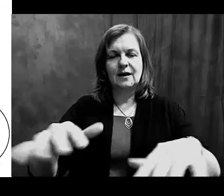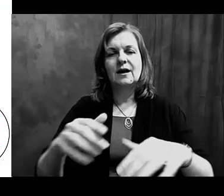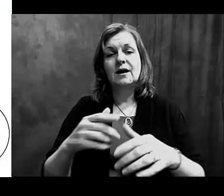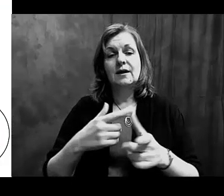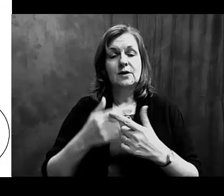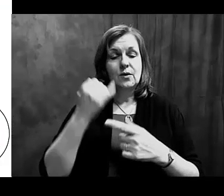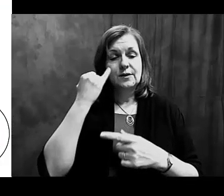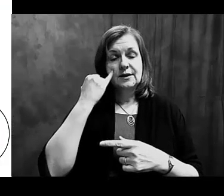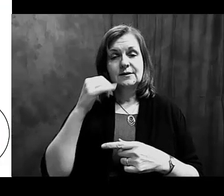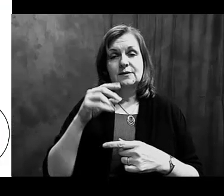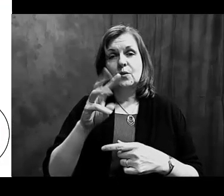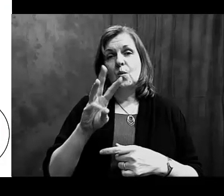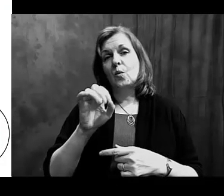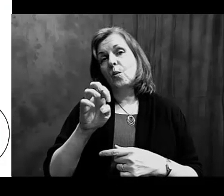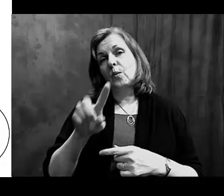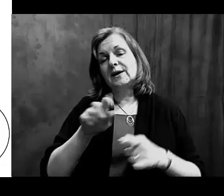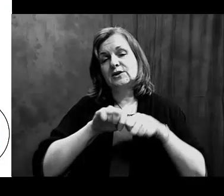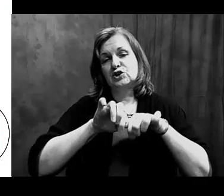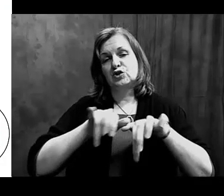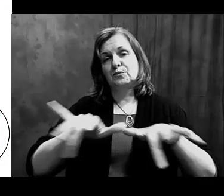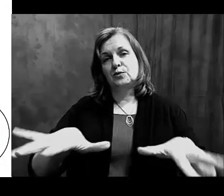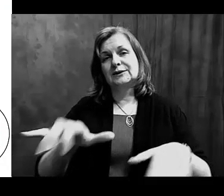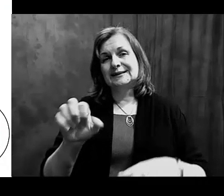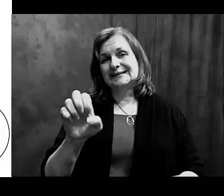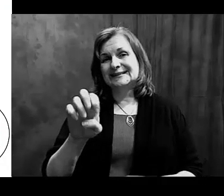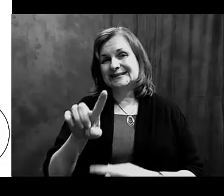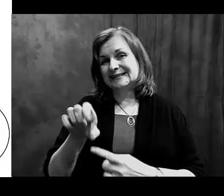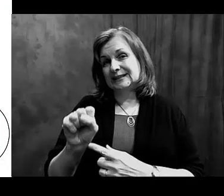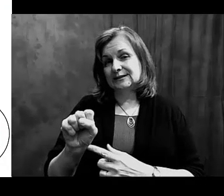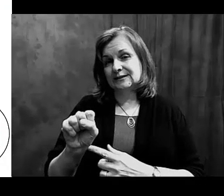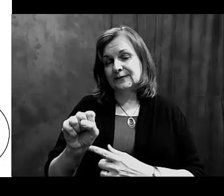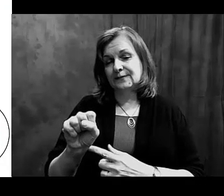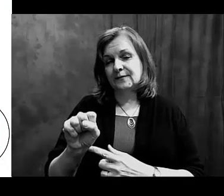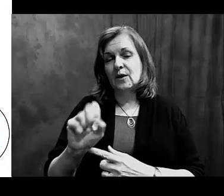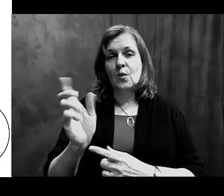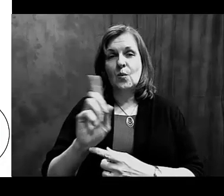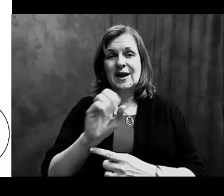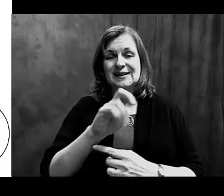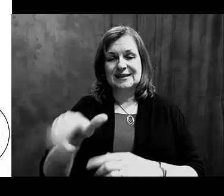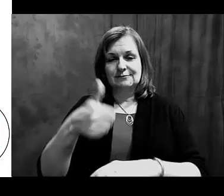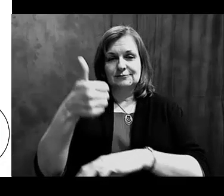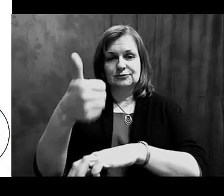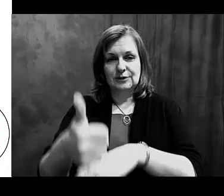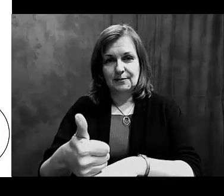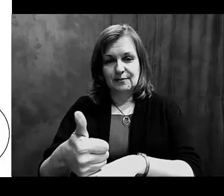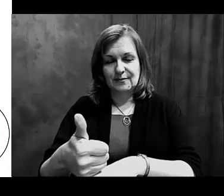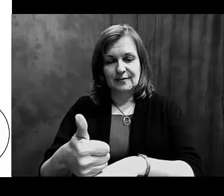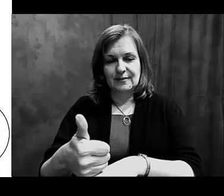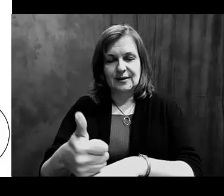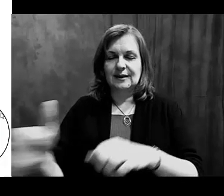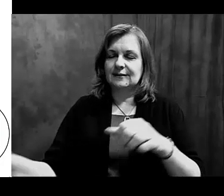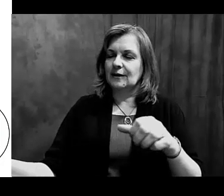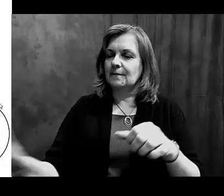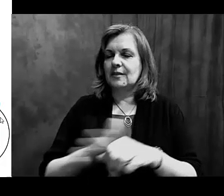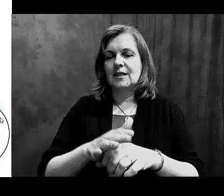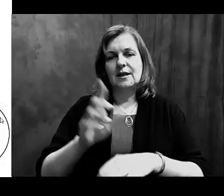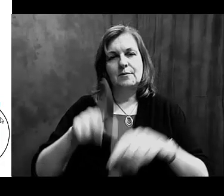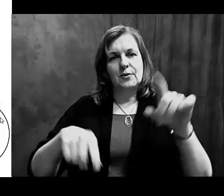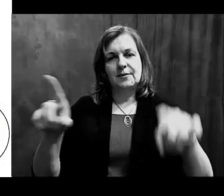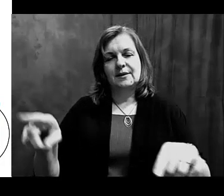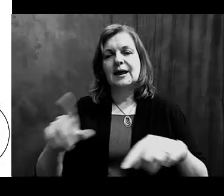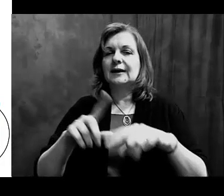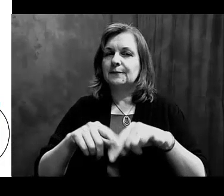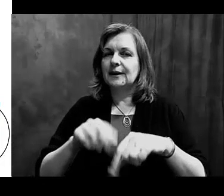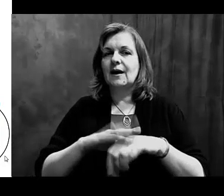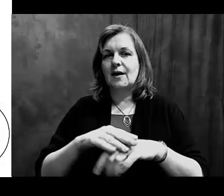wind pollinated and wind dispersed, the location of the seed for the next individual